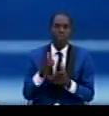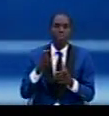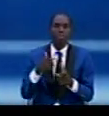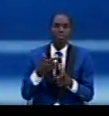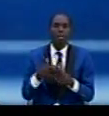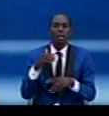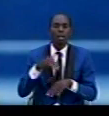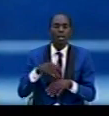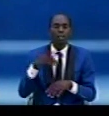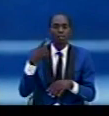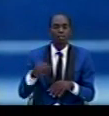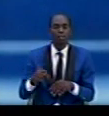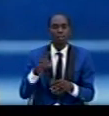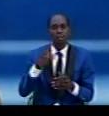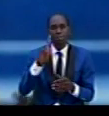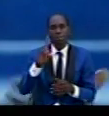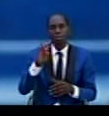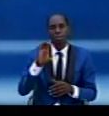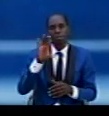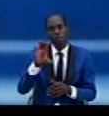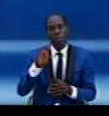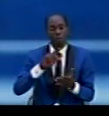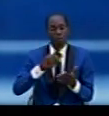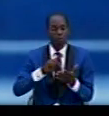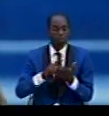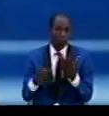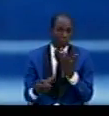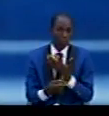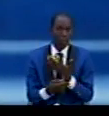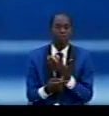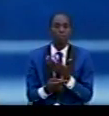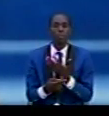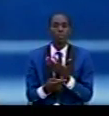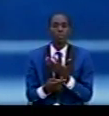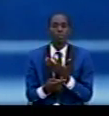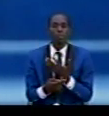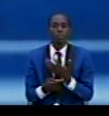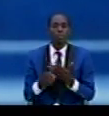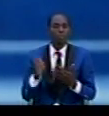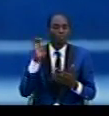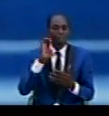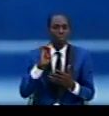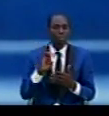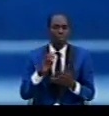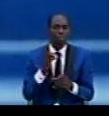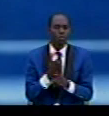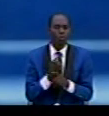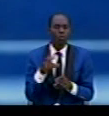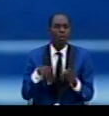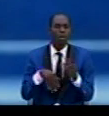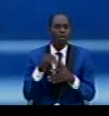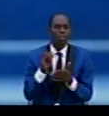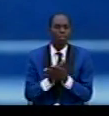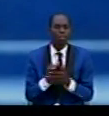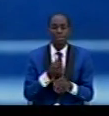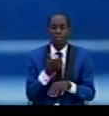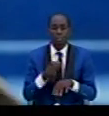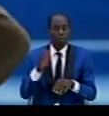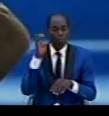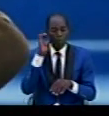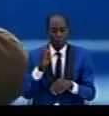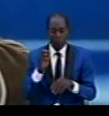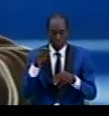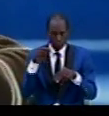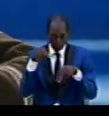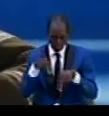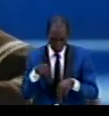at Lagos also, the one the doctor described now, I suddenly found out that when I bend down and I want to breathe